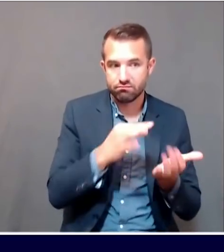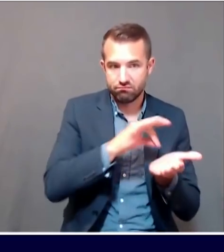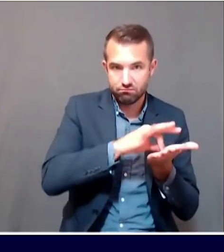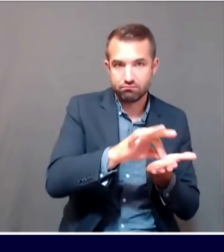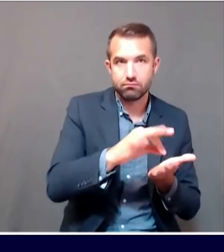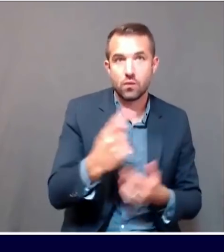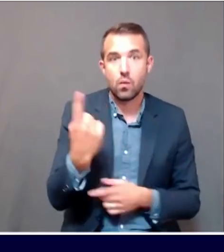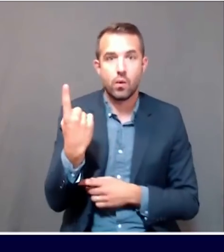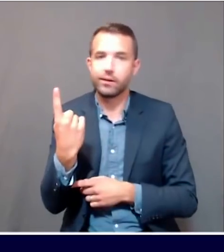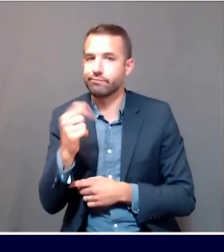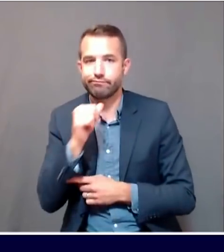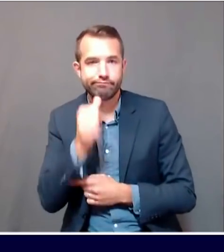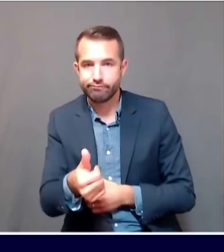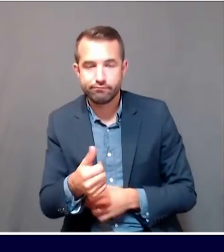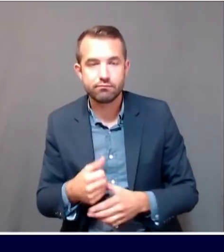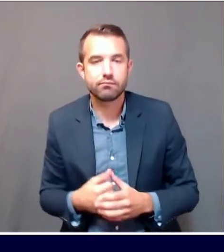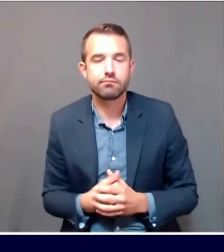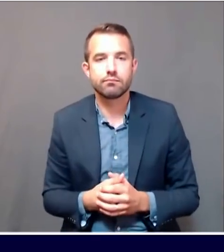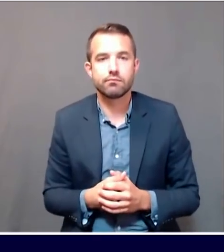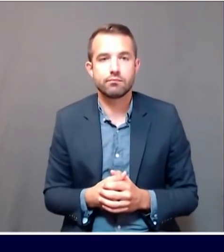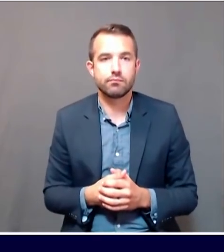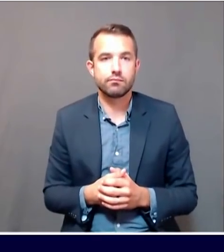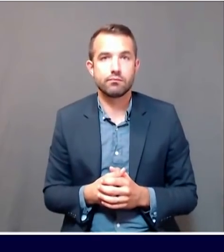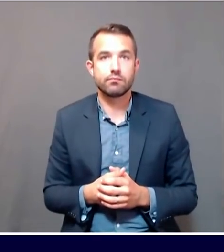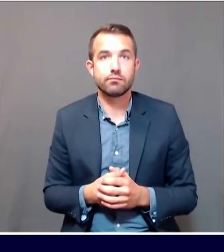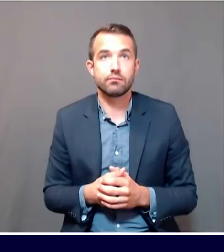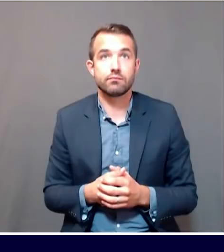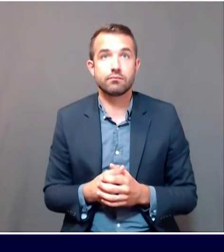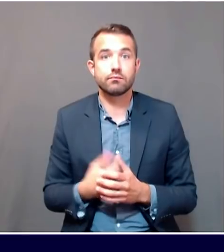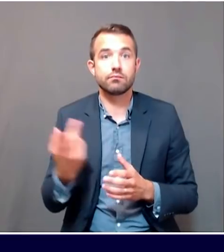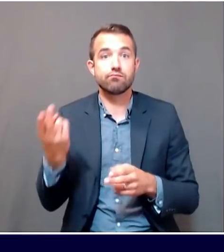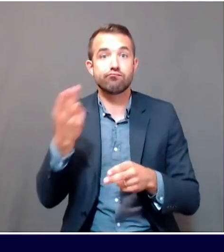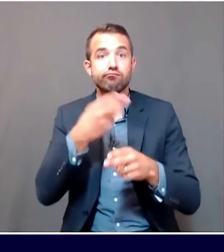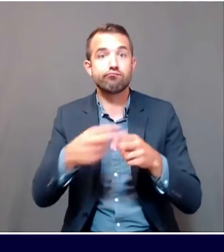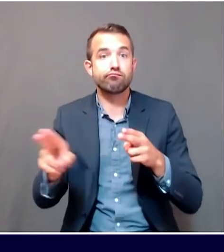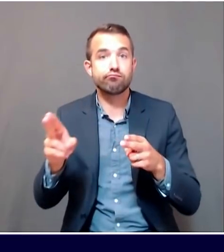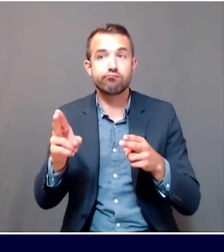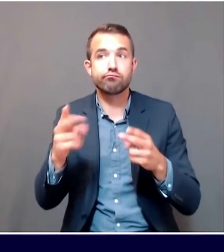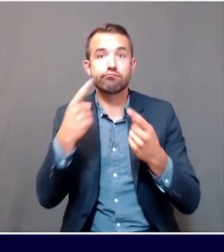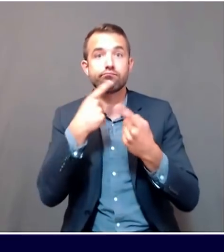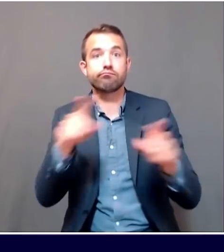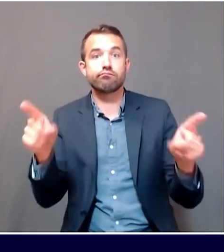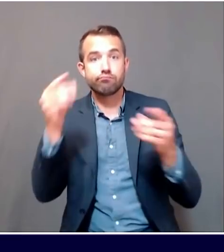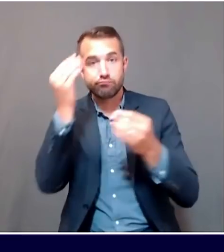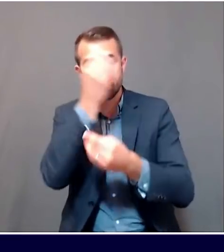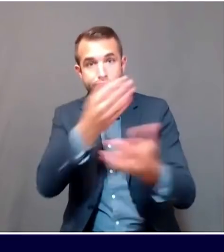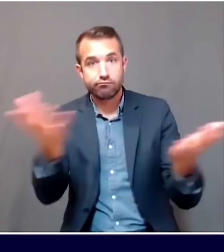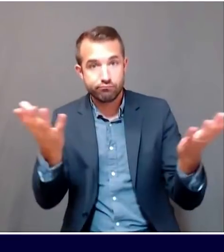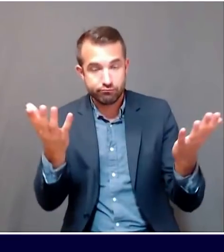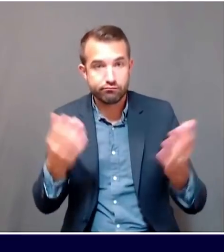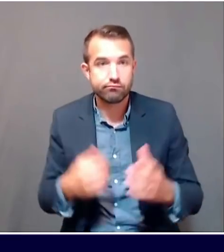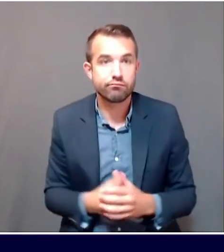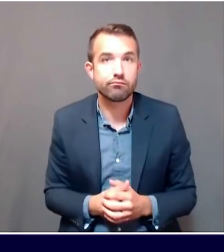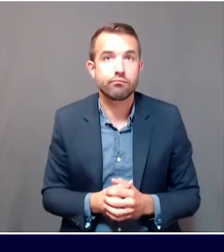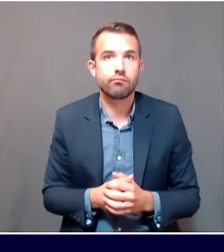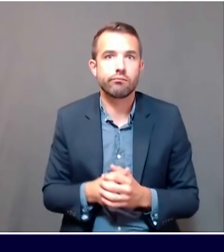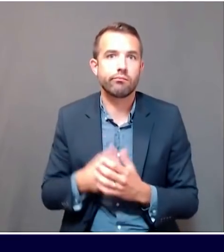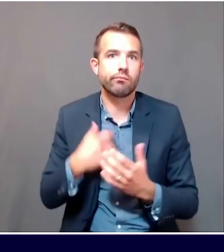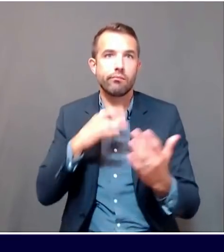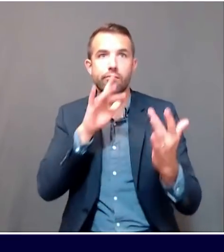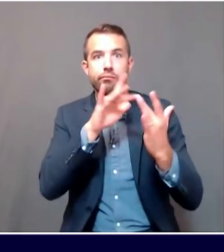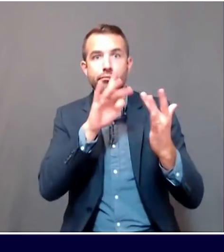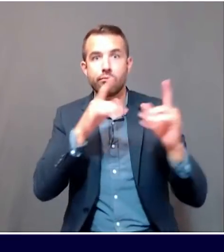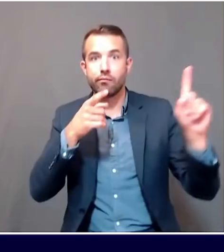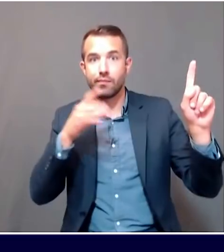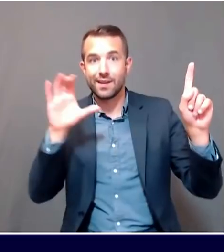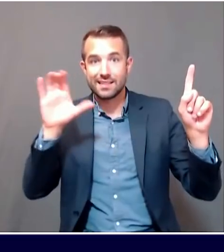I'd also like to make a quick announcement based on concerns that were raised to Maine CDC and DHHS from